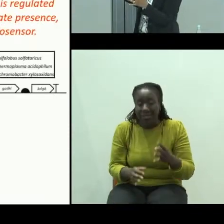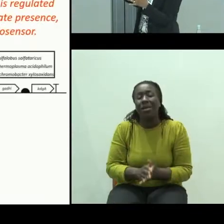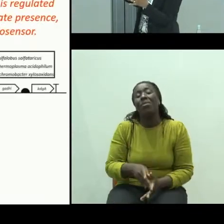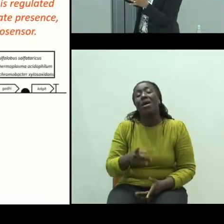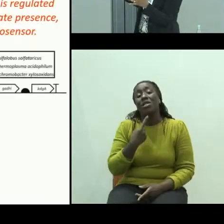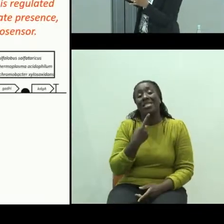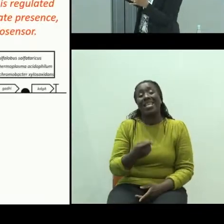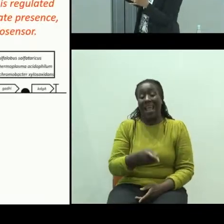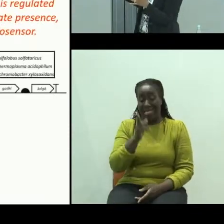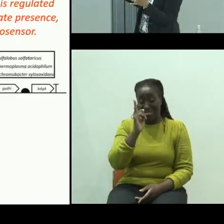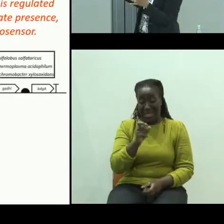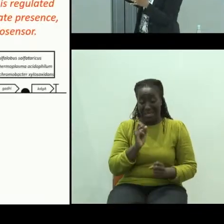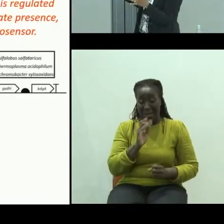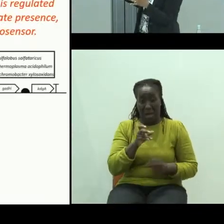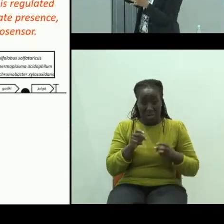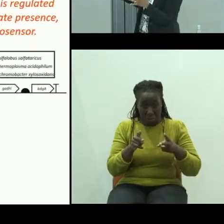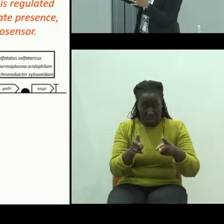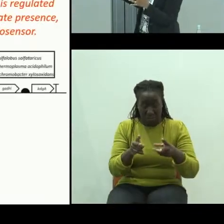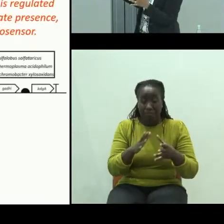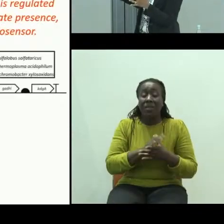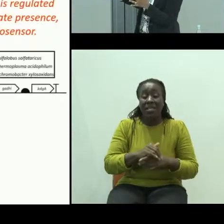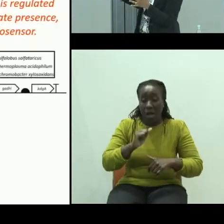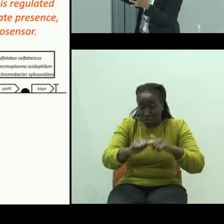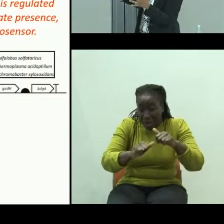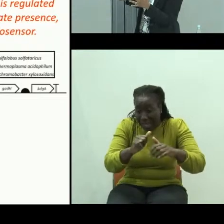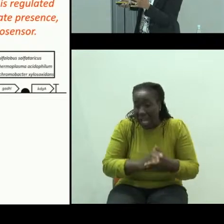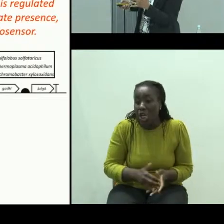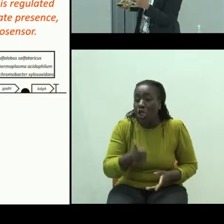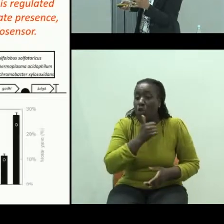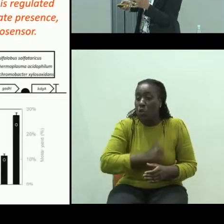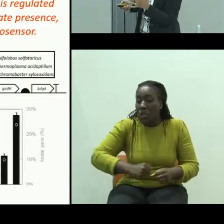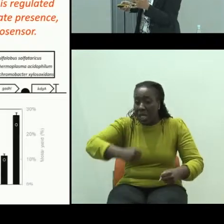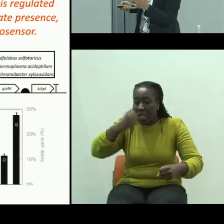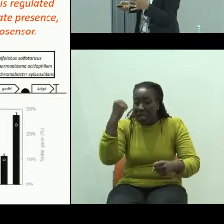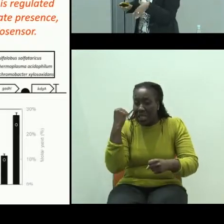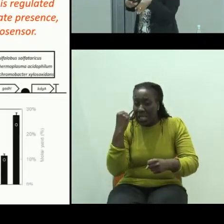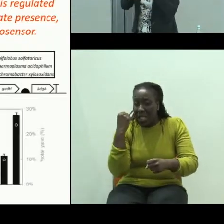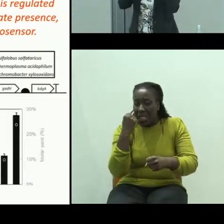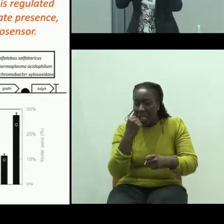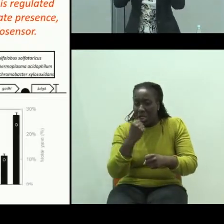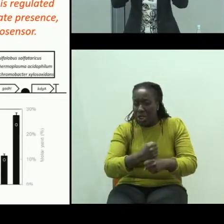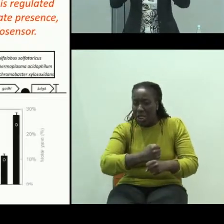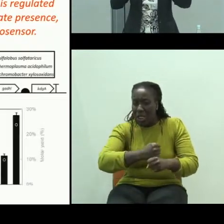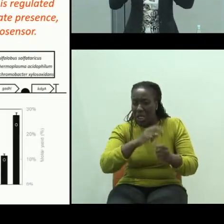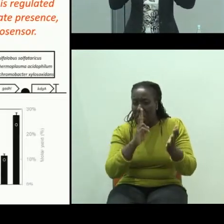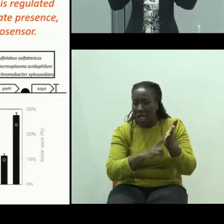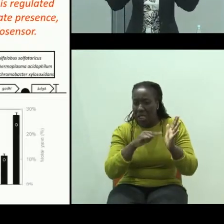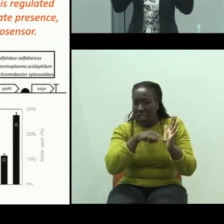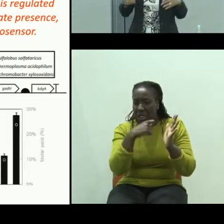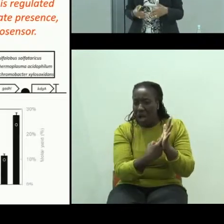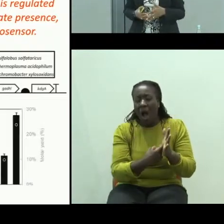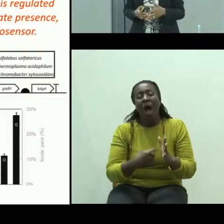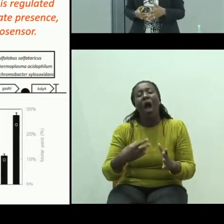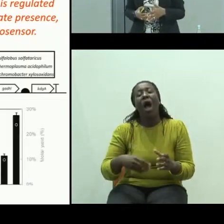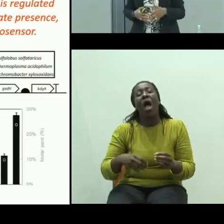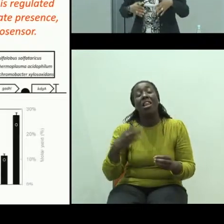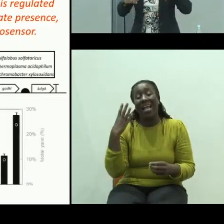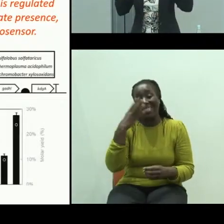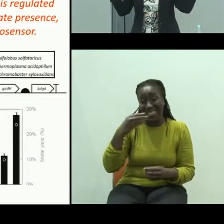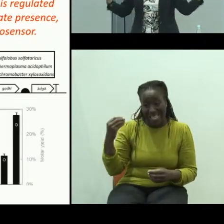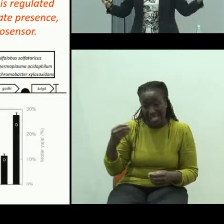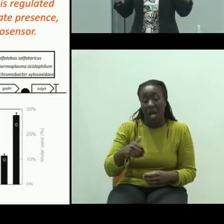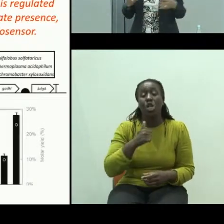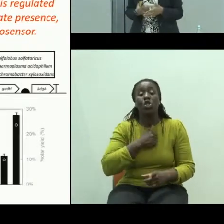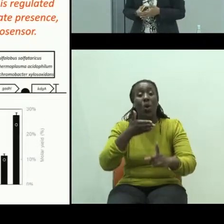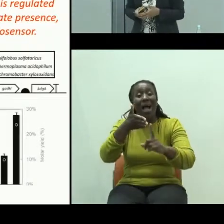now regulated based on gluconate presence using this gluconate biosensor. We did a similar sort of exercise to identify what's